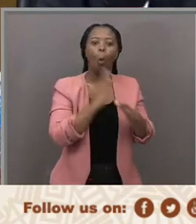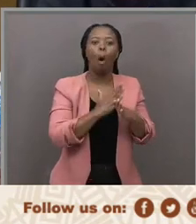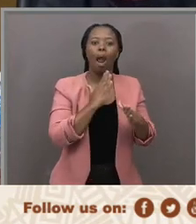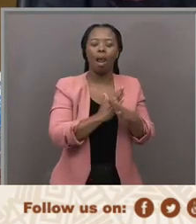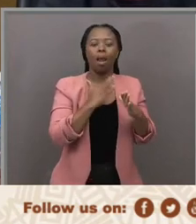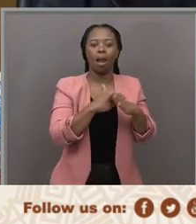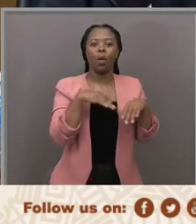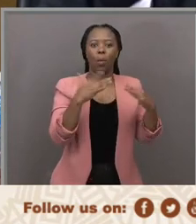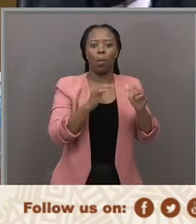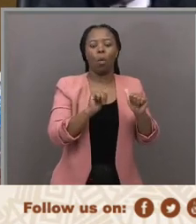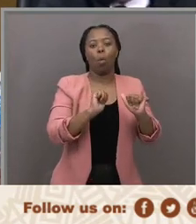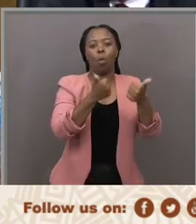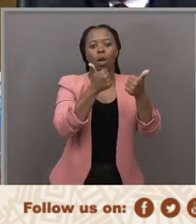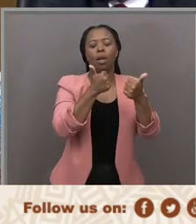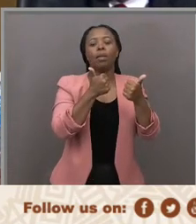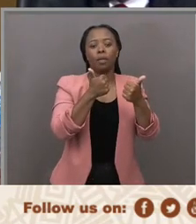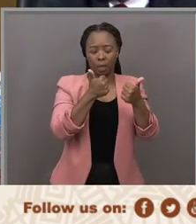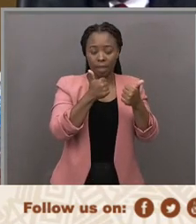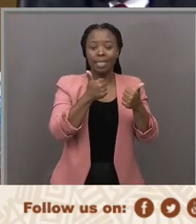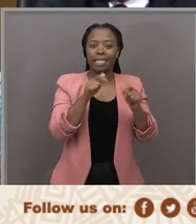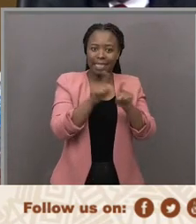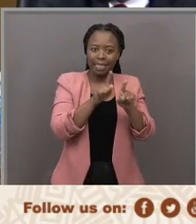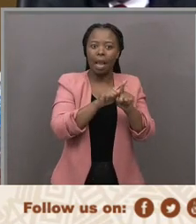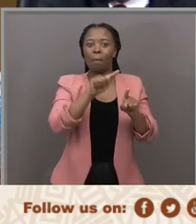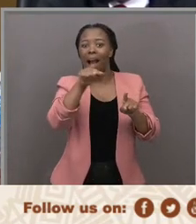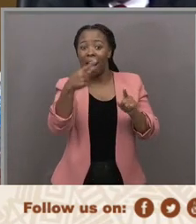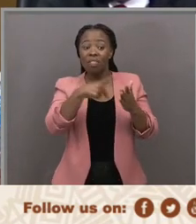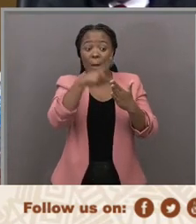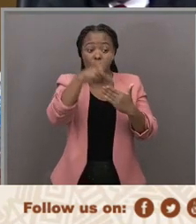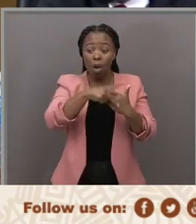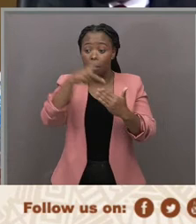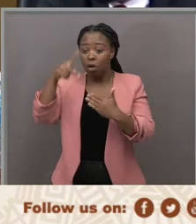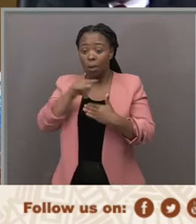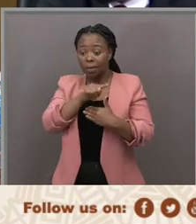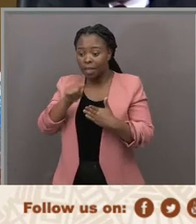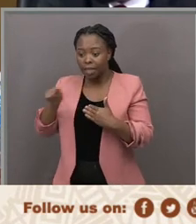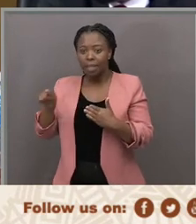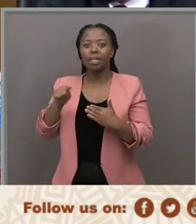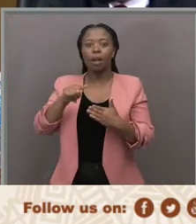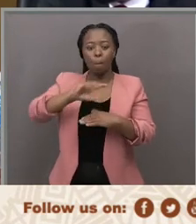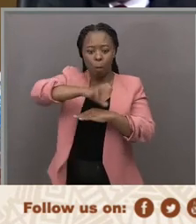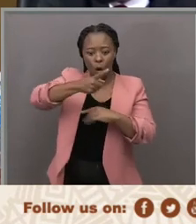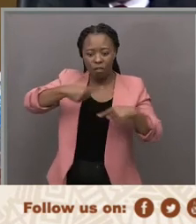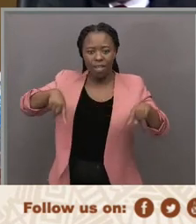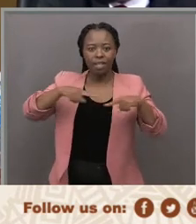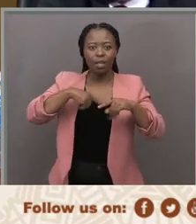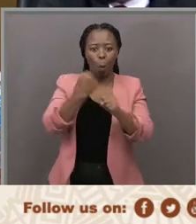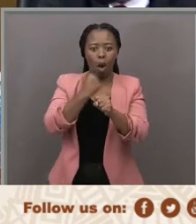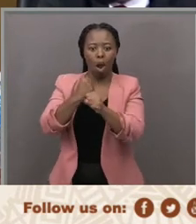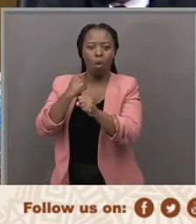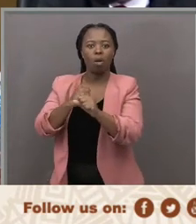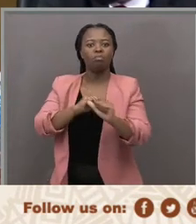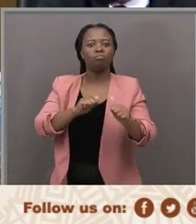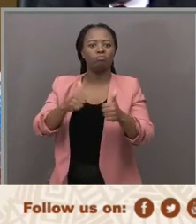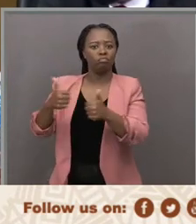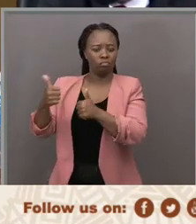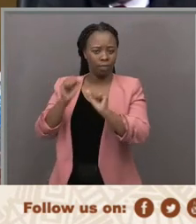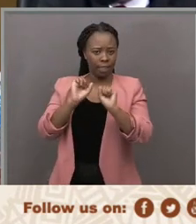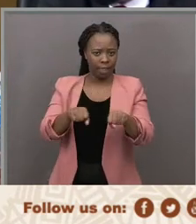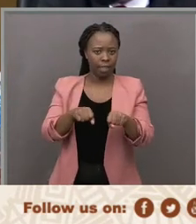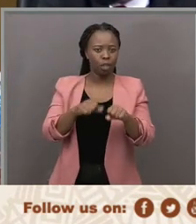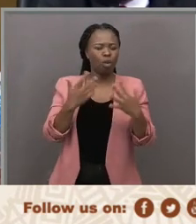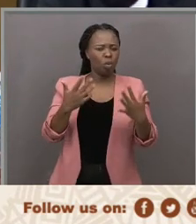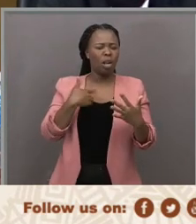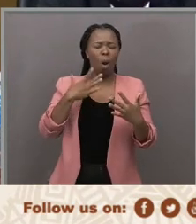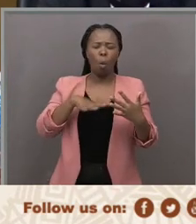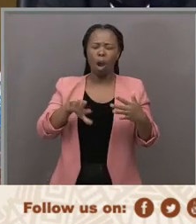projects are happening in our province. I want to thank all the spheres of government that has worked with